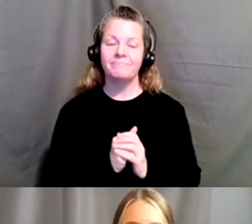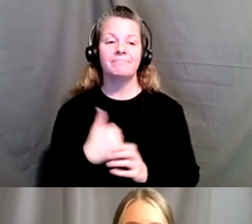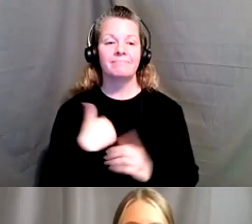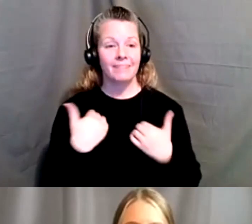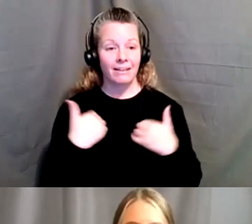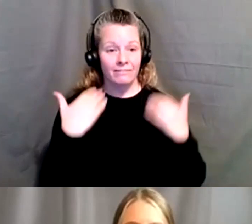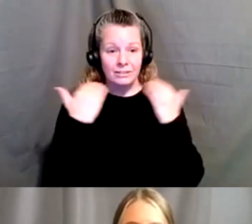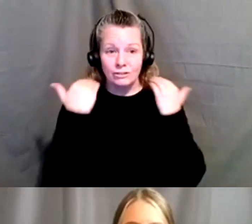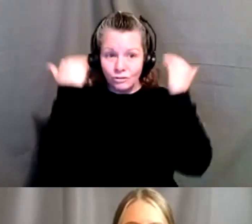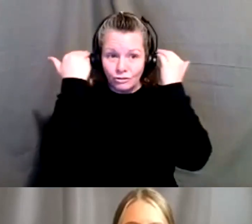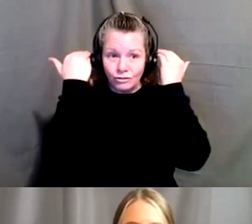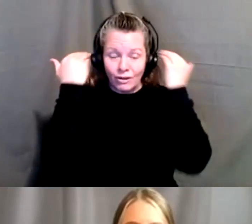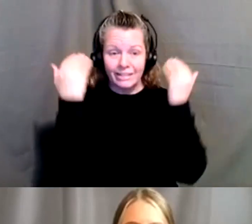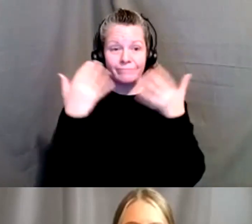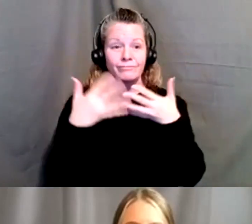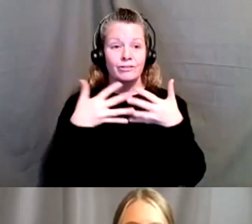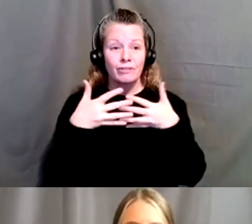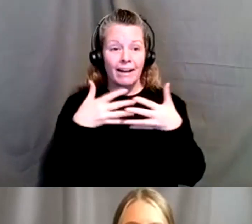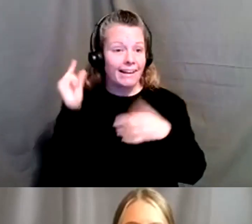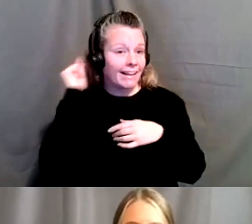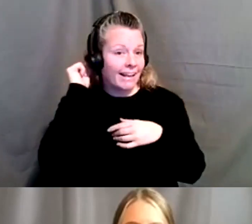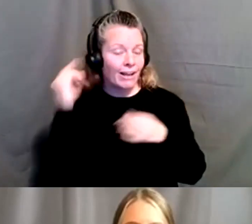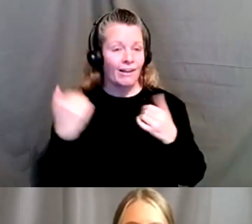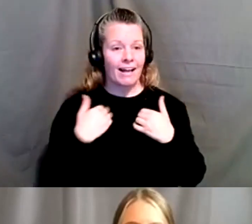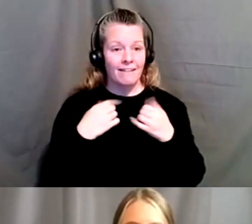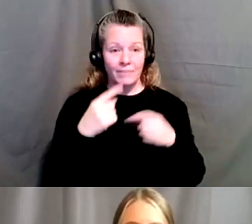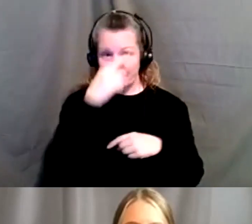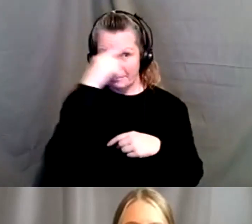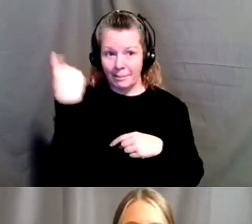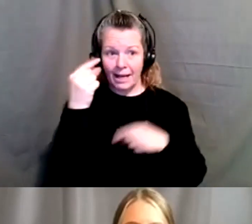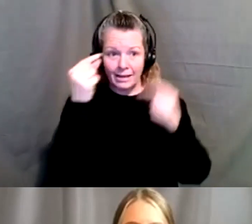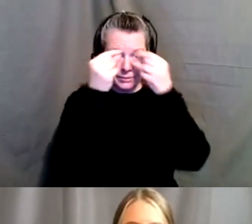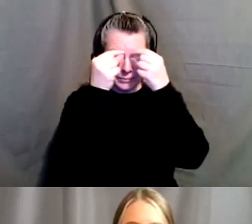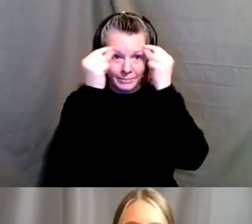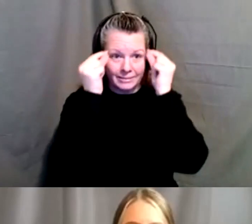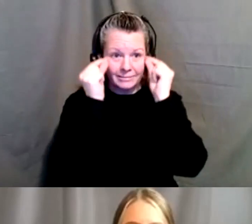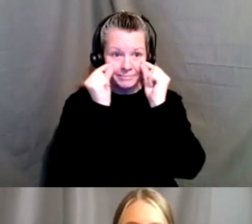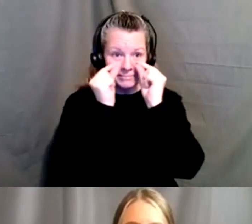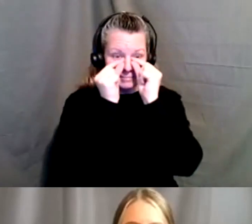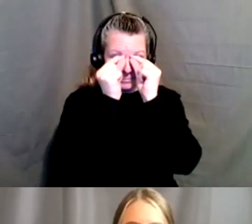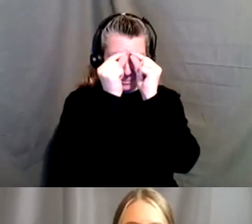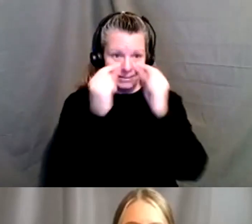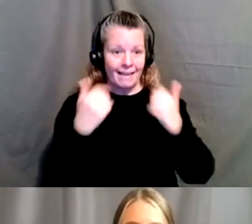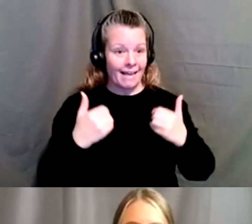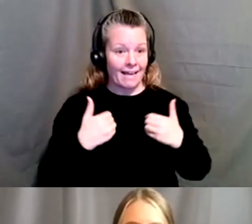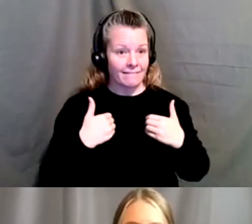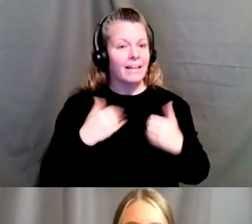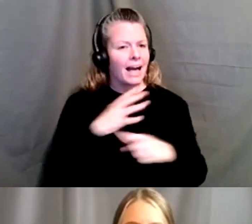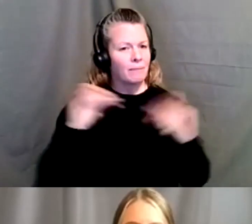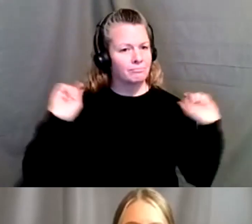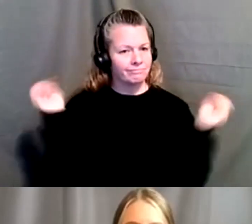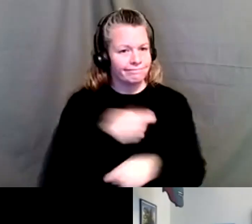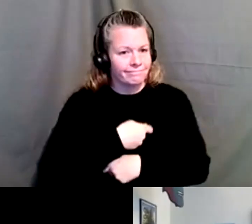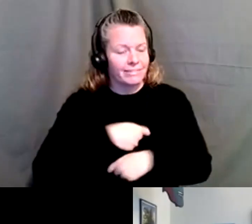short gray hair. I wear black rimmed glasses. I am wrapped up in a kind of